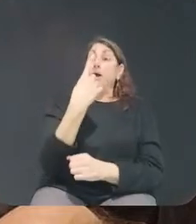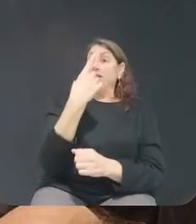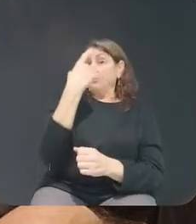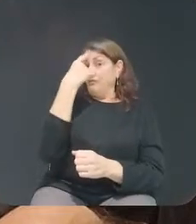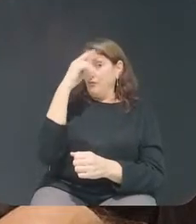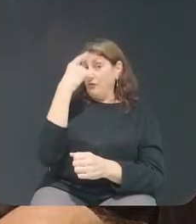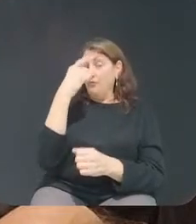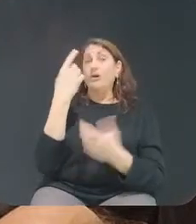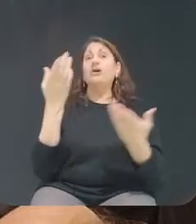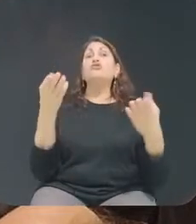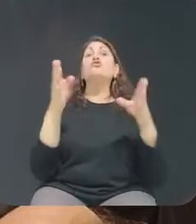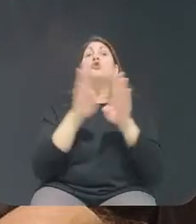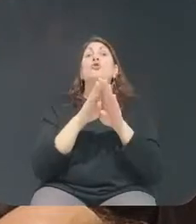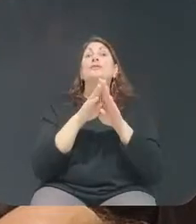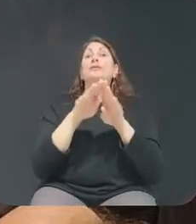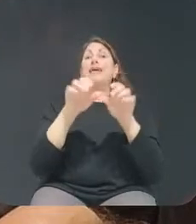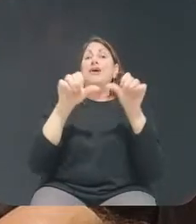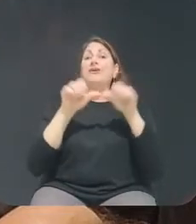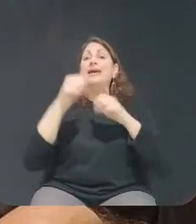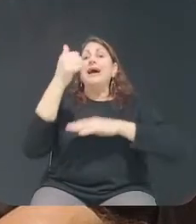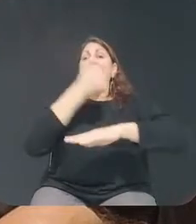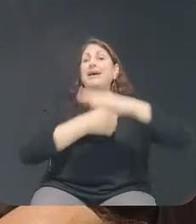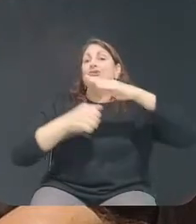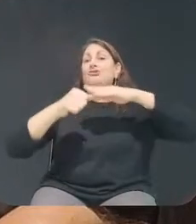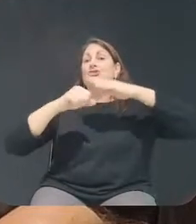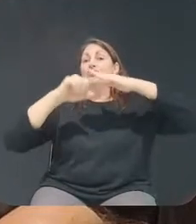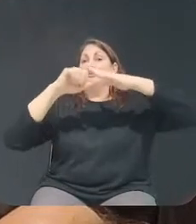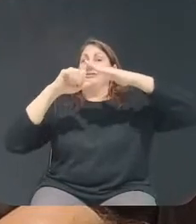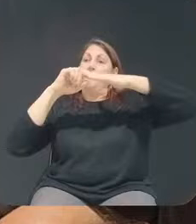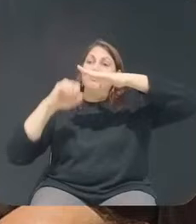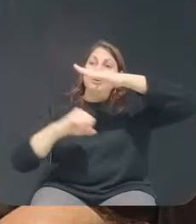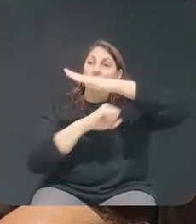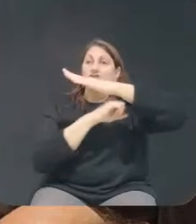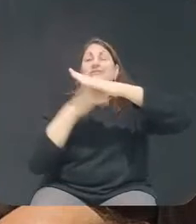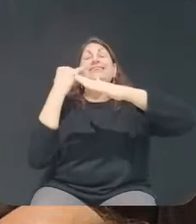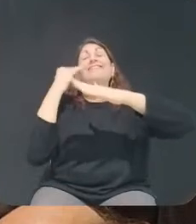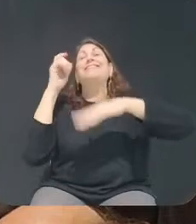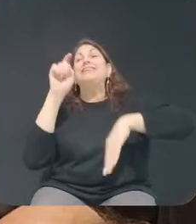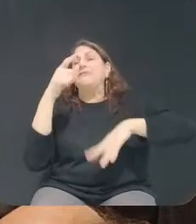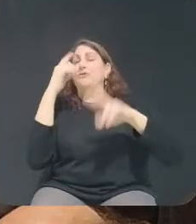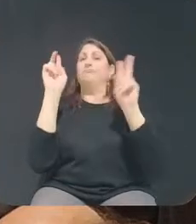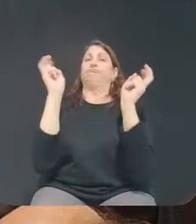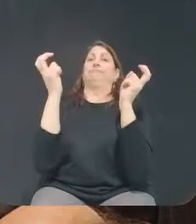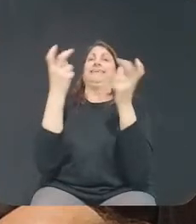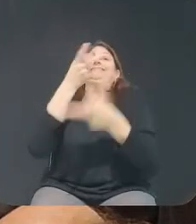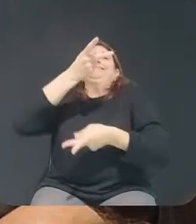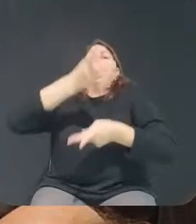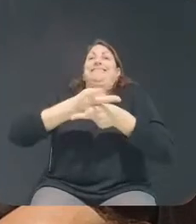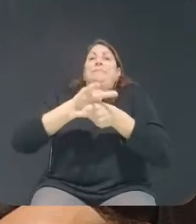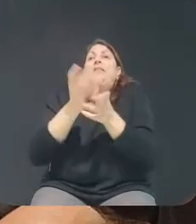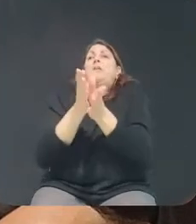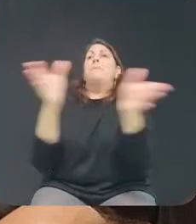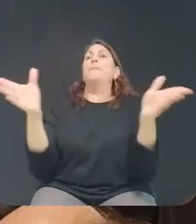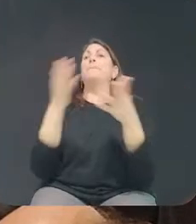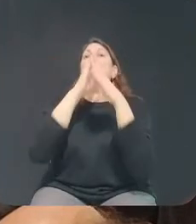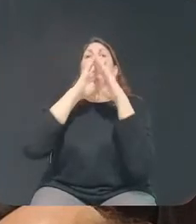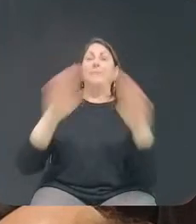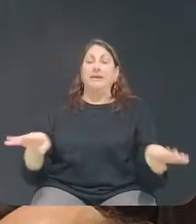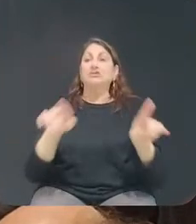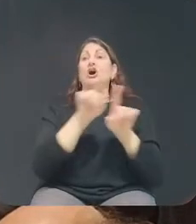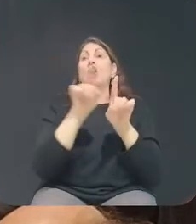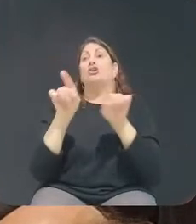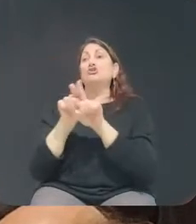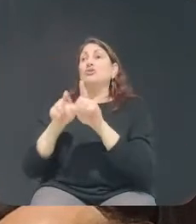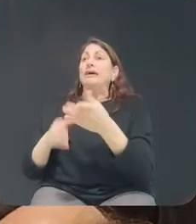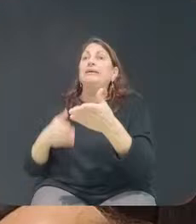viaducts when necessary to, quote, preserve the public peace. Also passed were ordinances defining, quote, aggressive begging